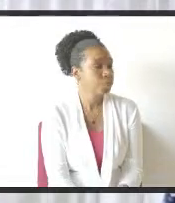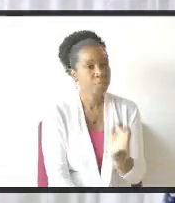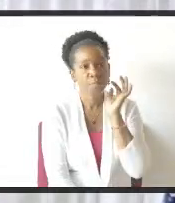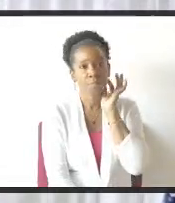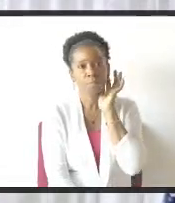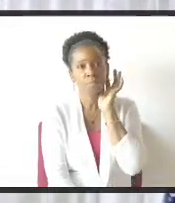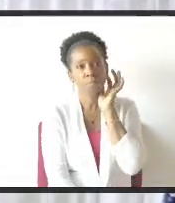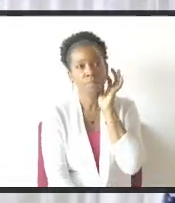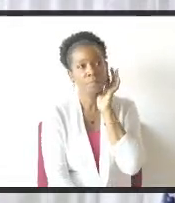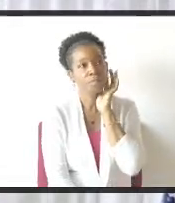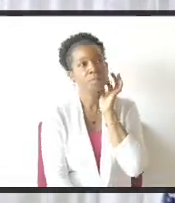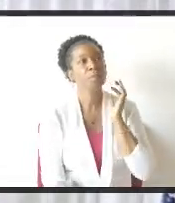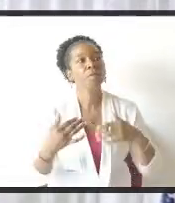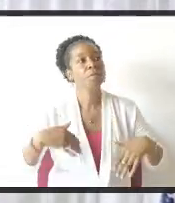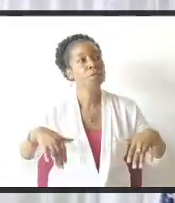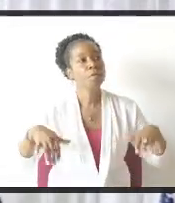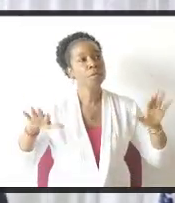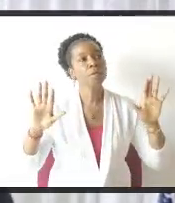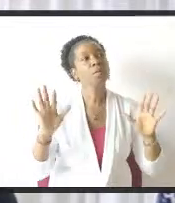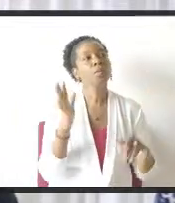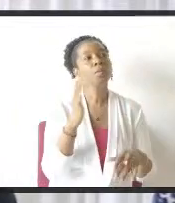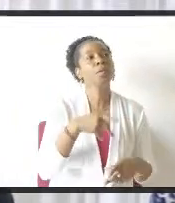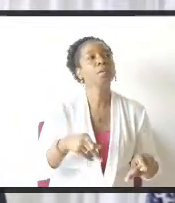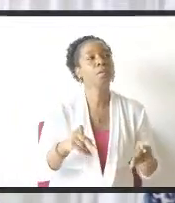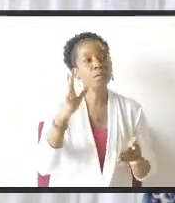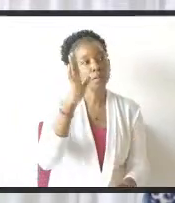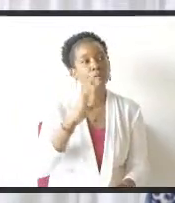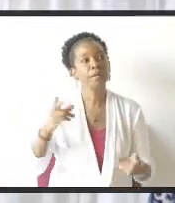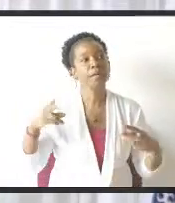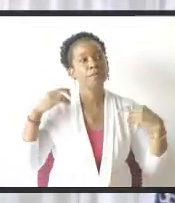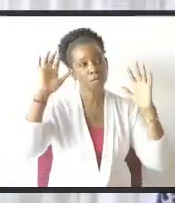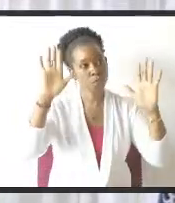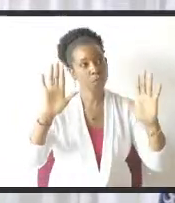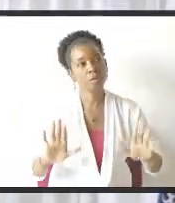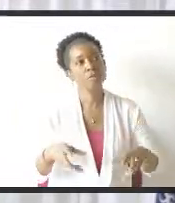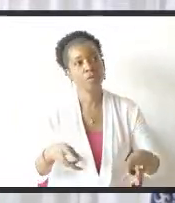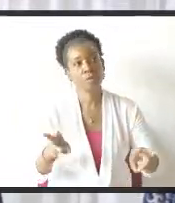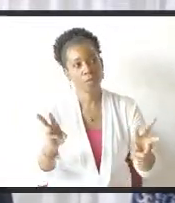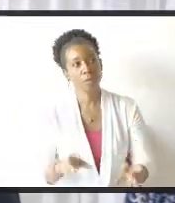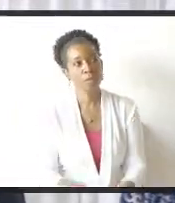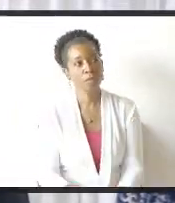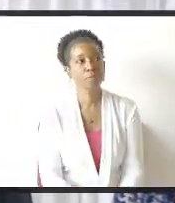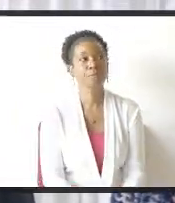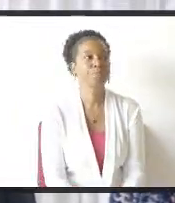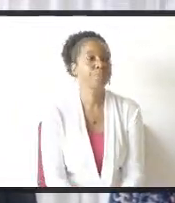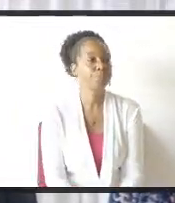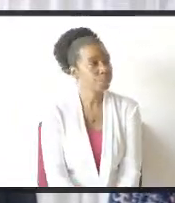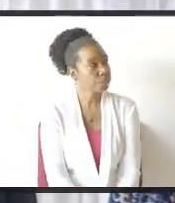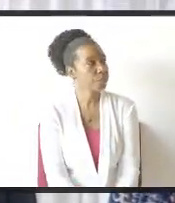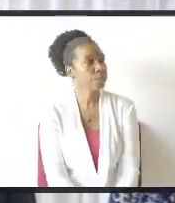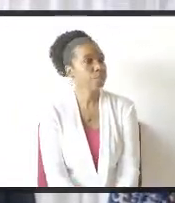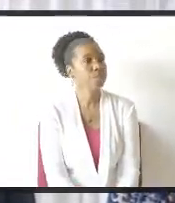Raise your hand when you come. Even if it's just to pray for you, you'll come. Thank you.